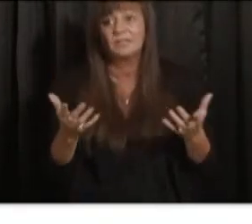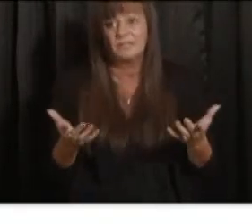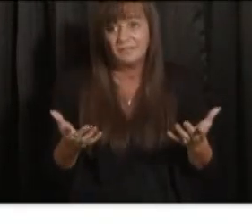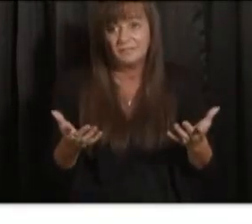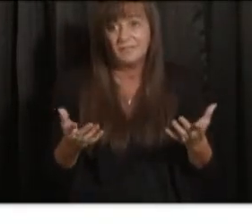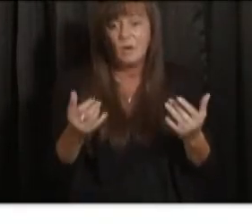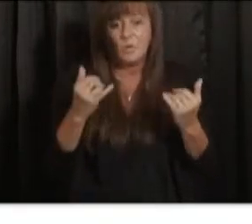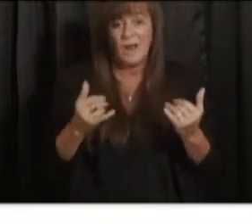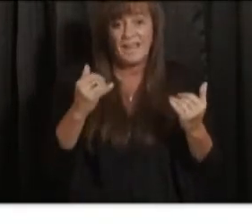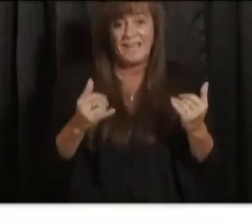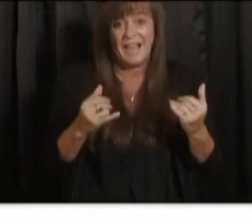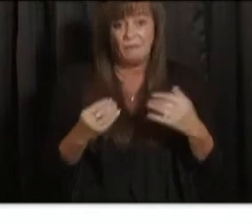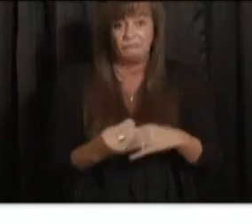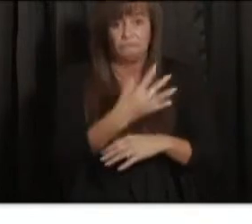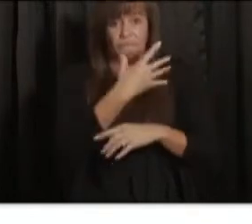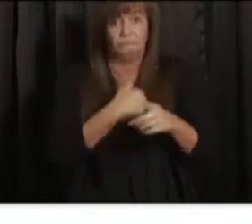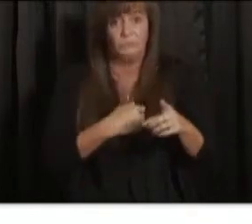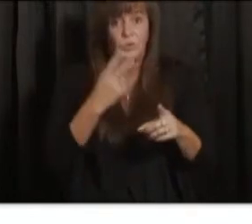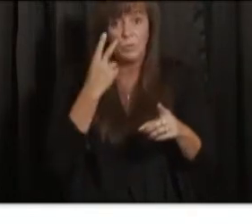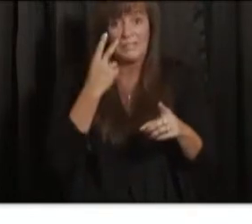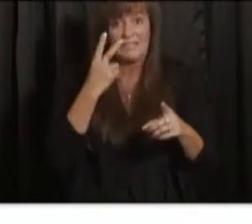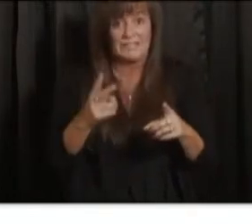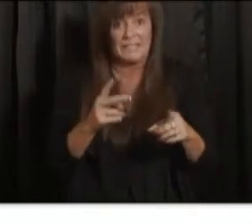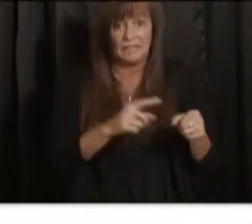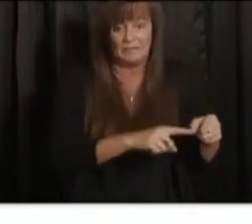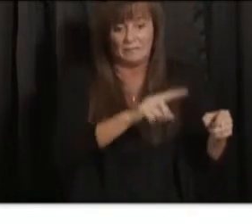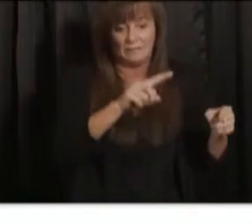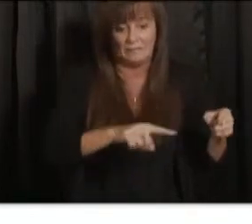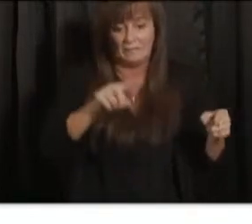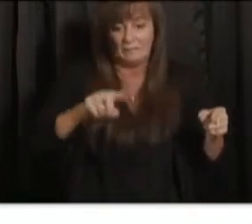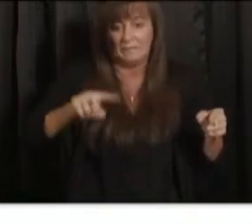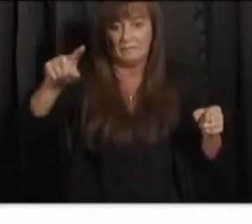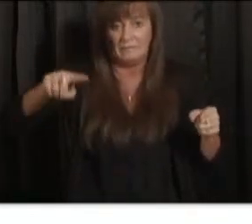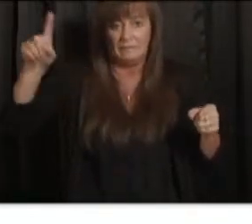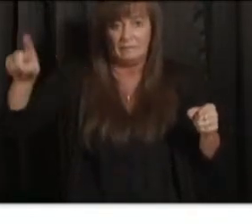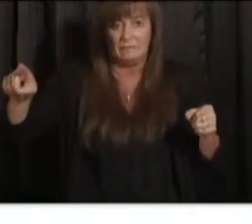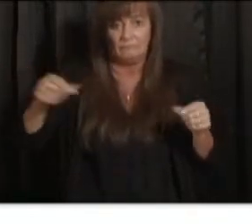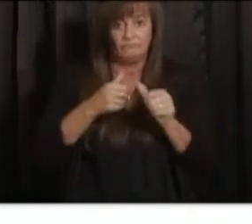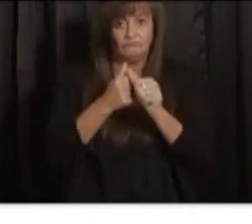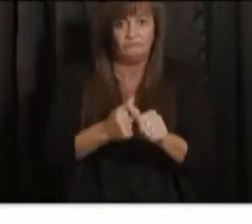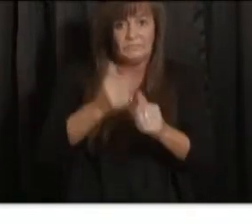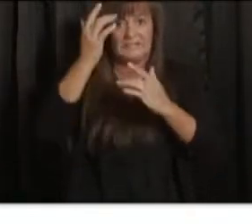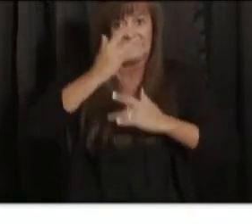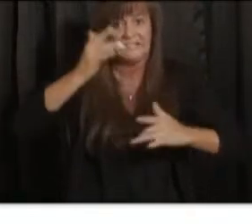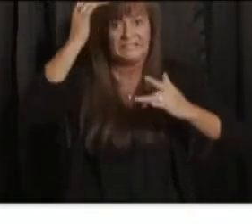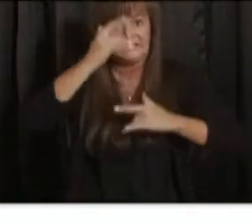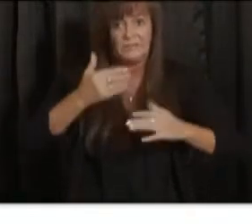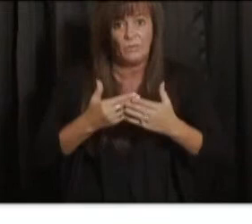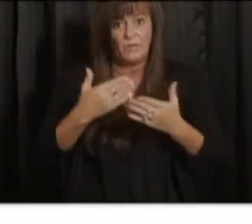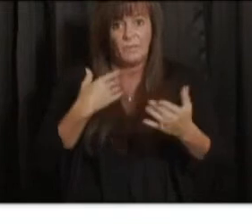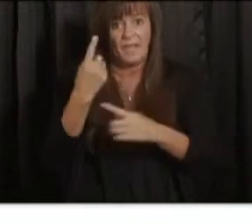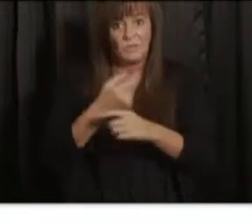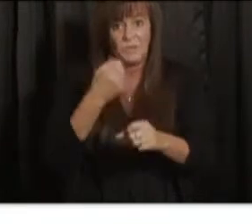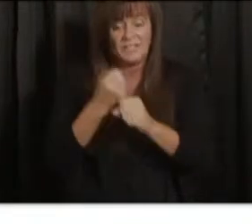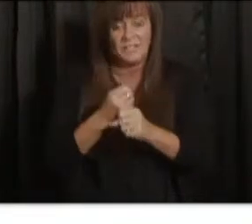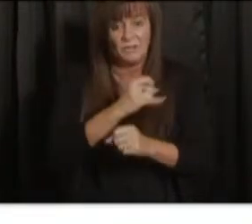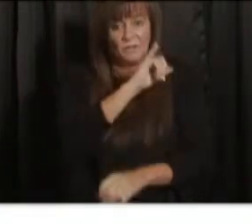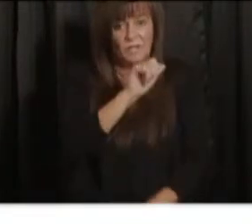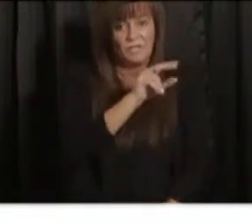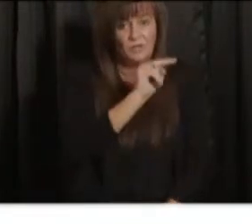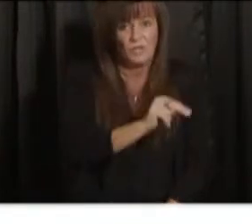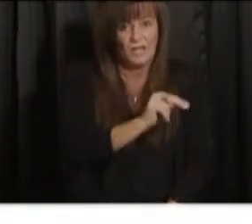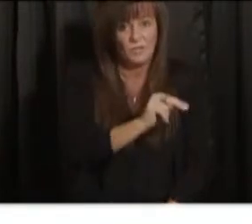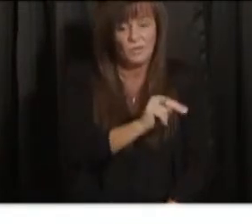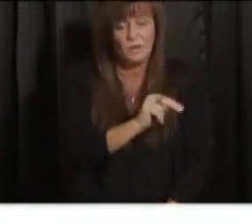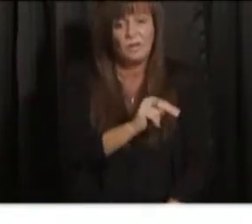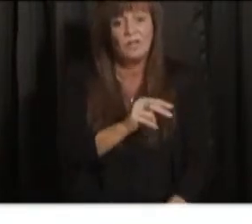have in front of us just shows you the tracks of the incidence of disease over the last year, since January, by age